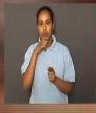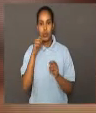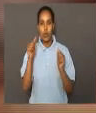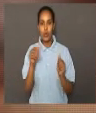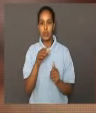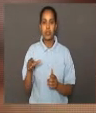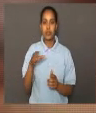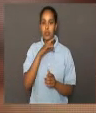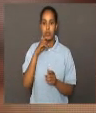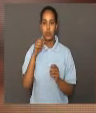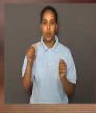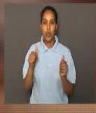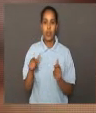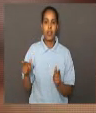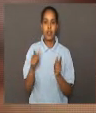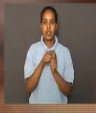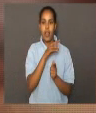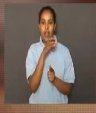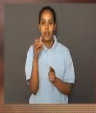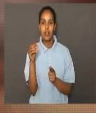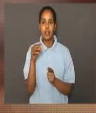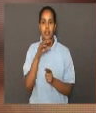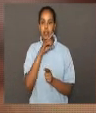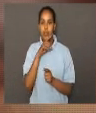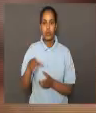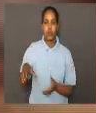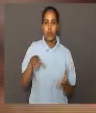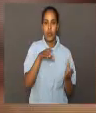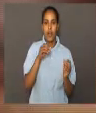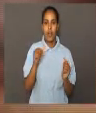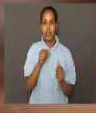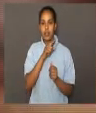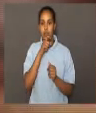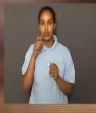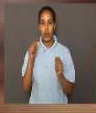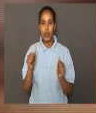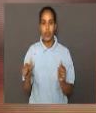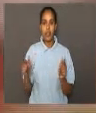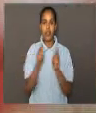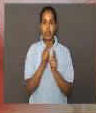solute-solute interaction, and solvent-solute interaction.